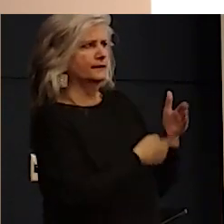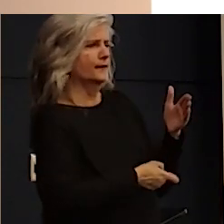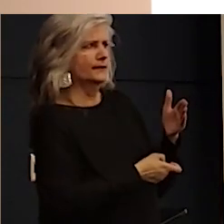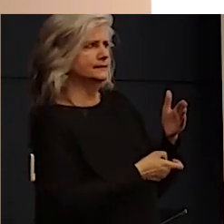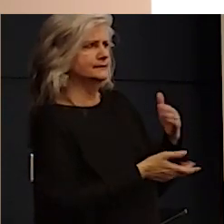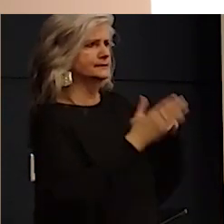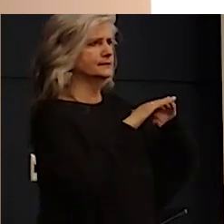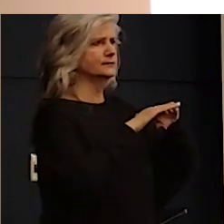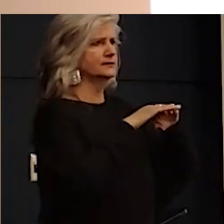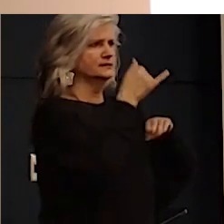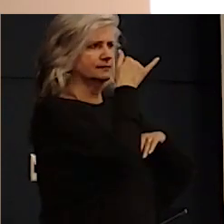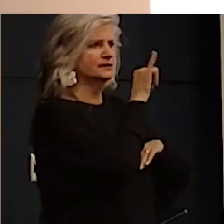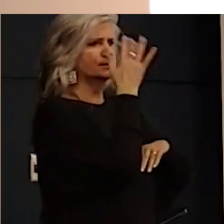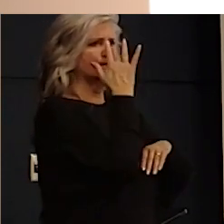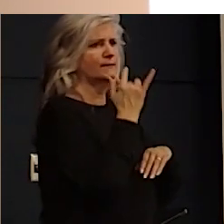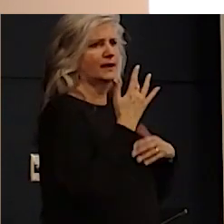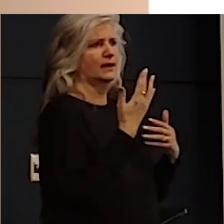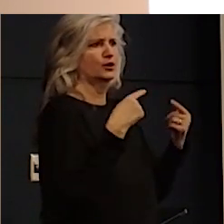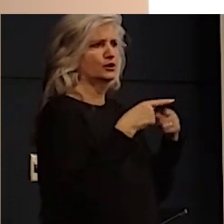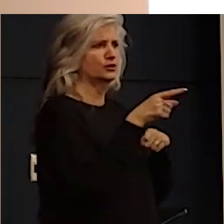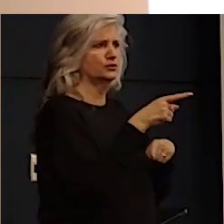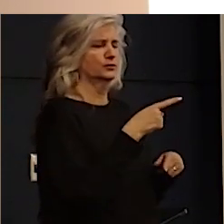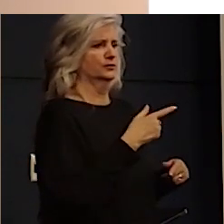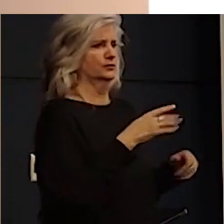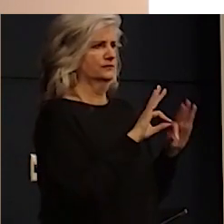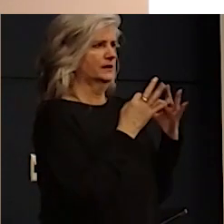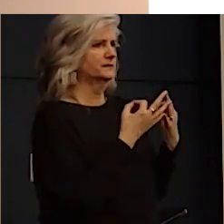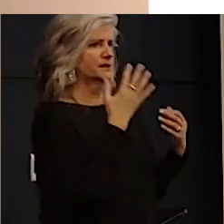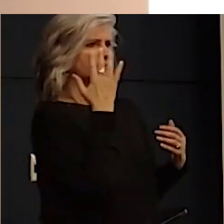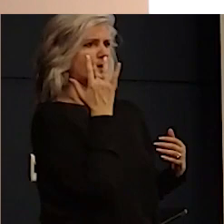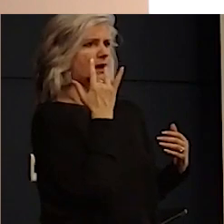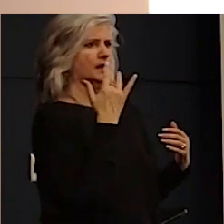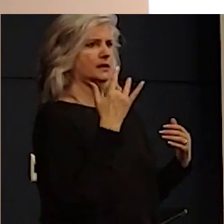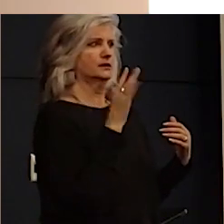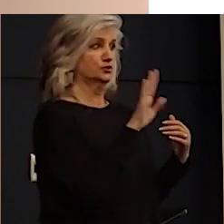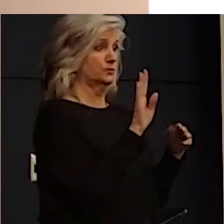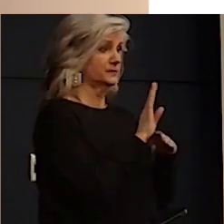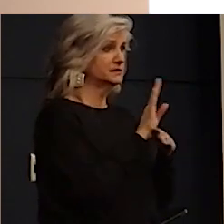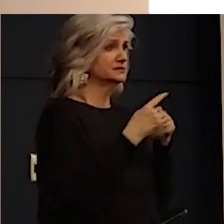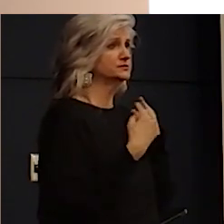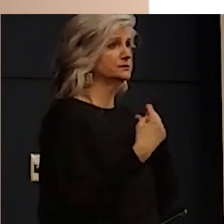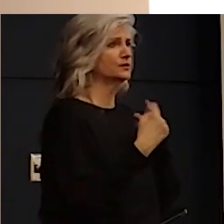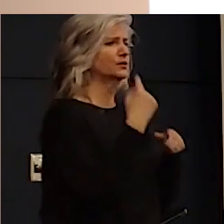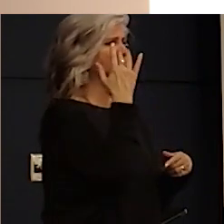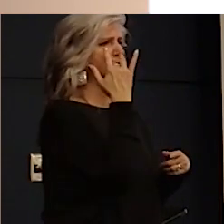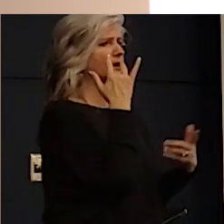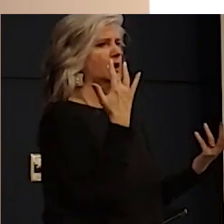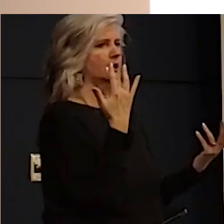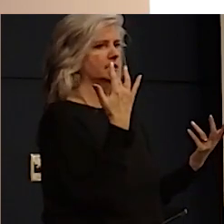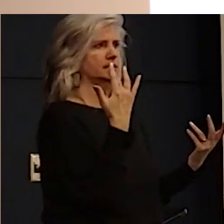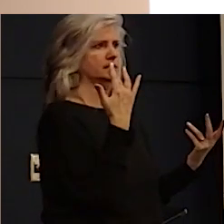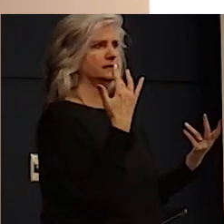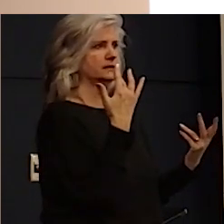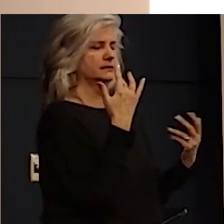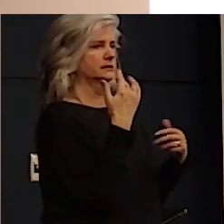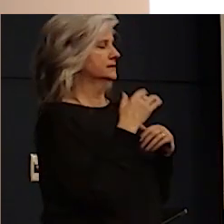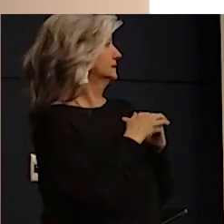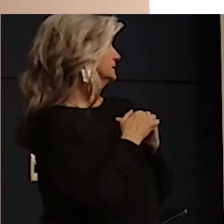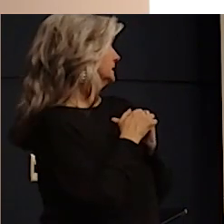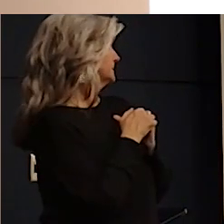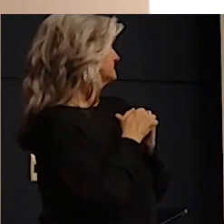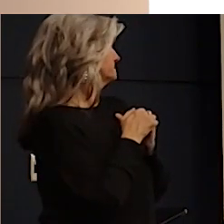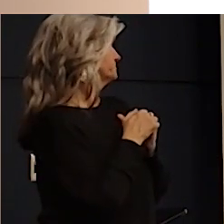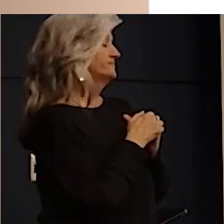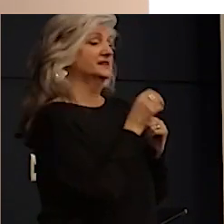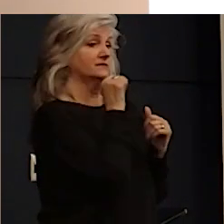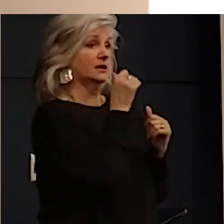ridiculous? Why would it hurt you and your family? Why would it make your business struggle to be able to get by? And